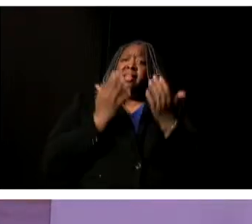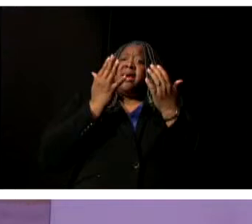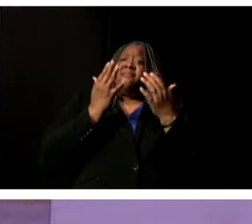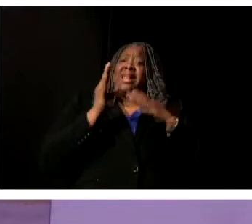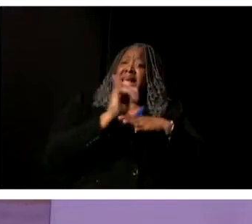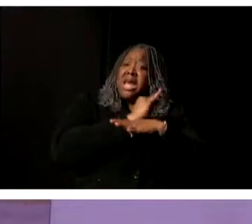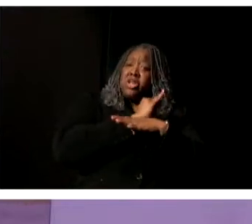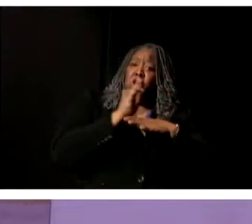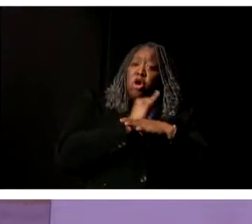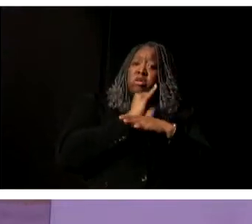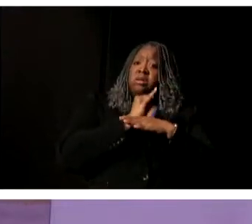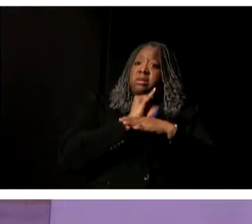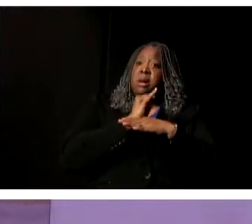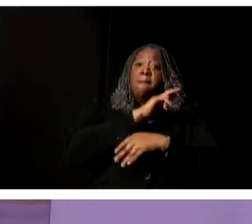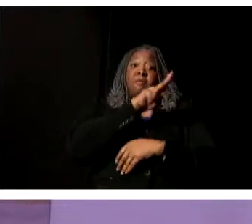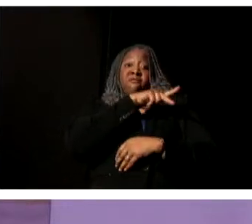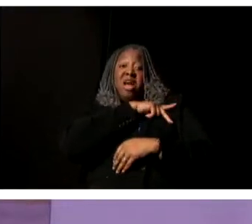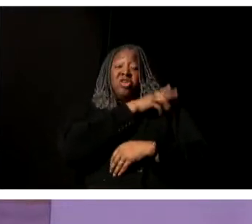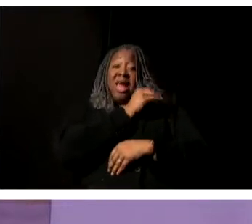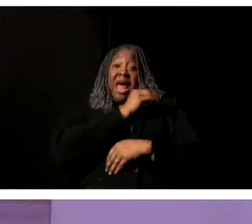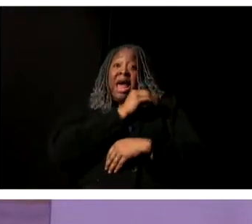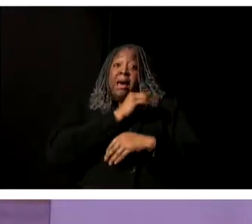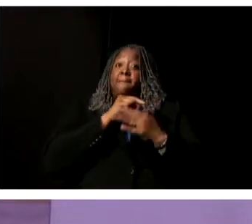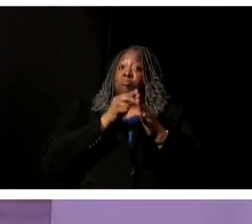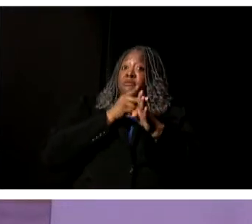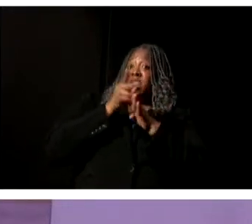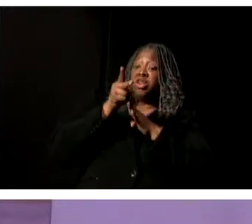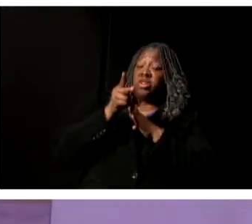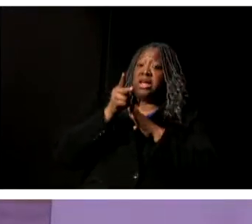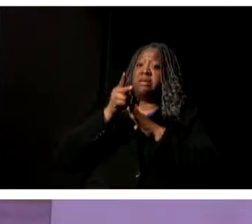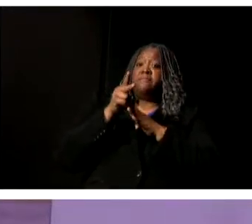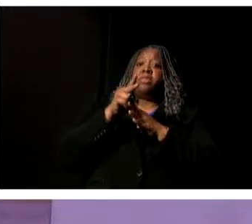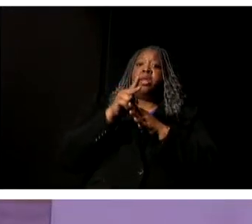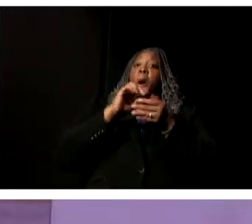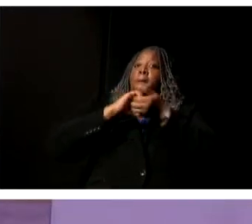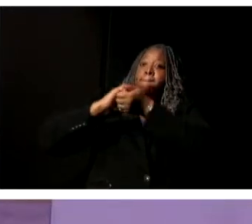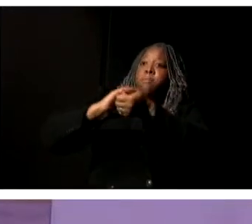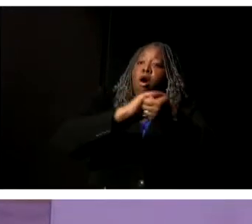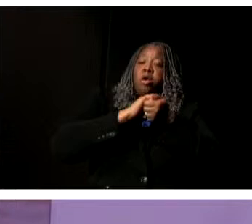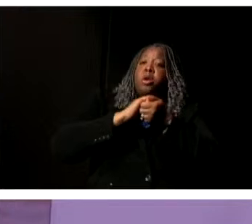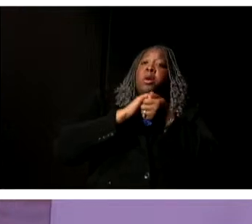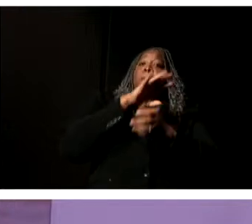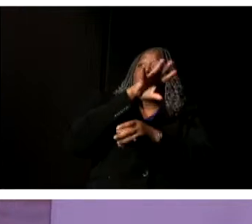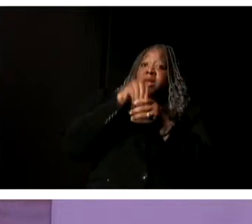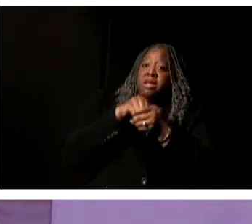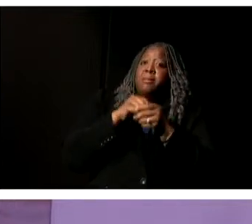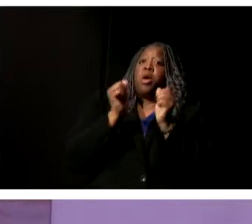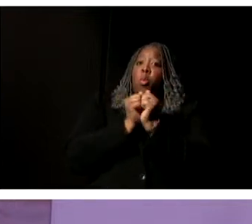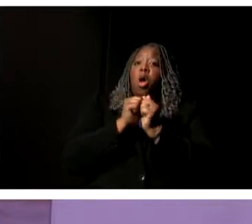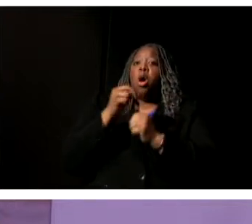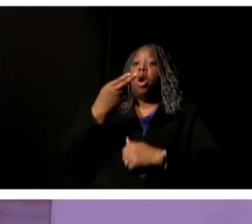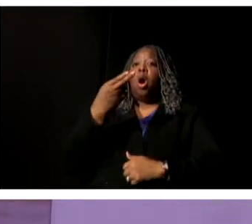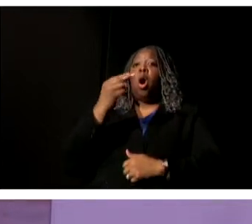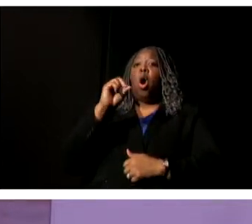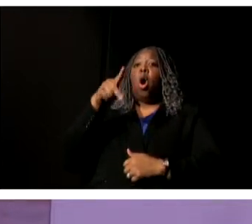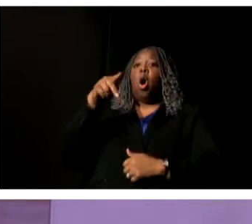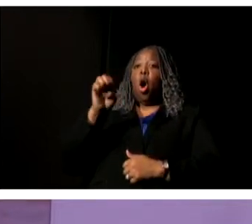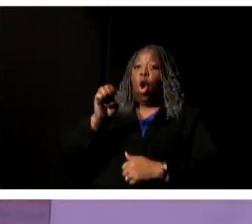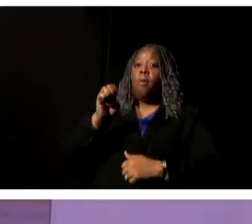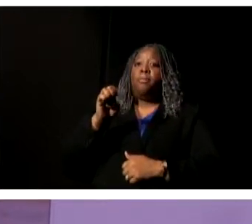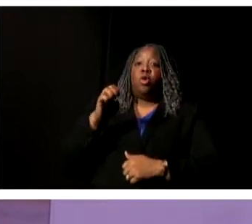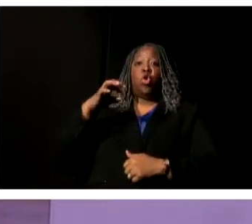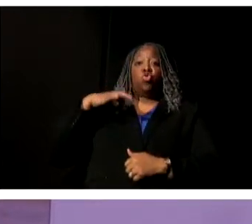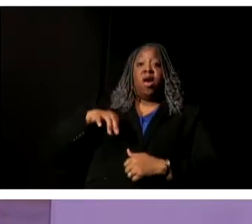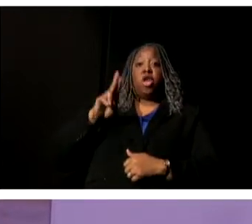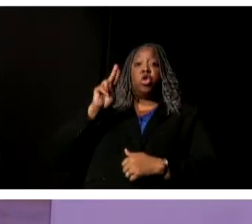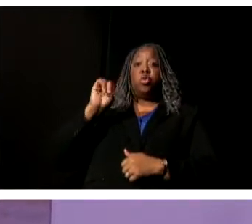and personally by preparing and partnering and participating with the Hope Credit Union to offer much-needed